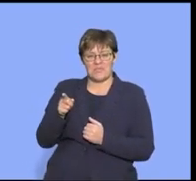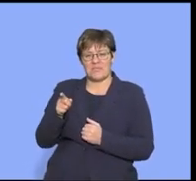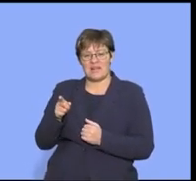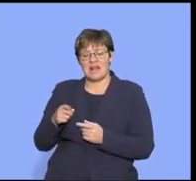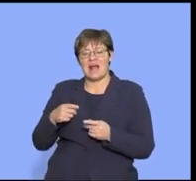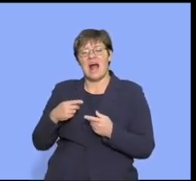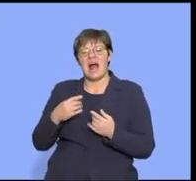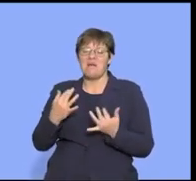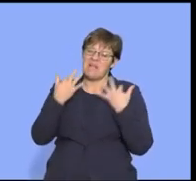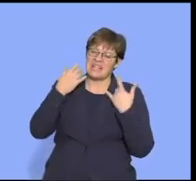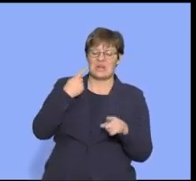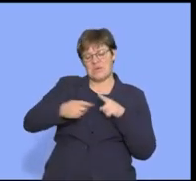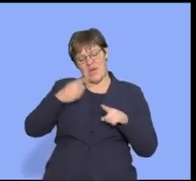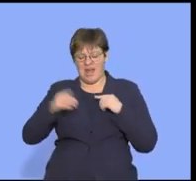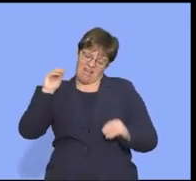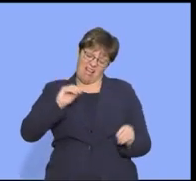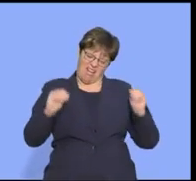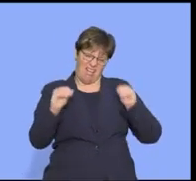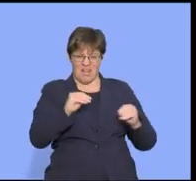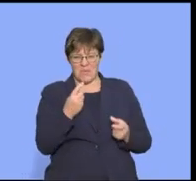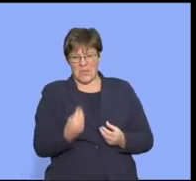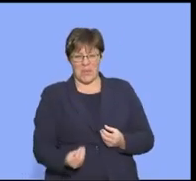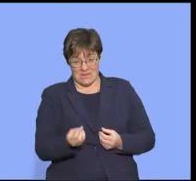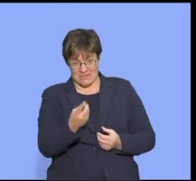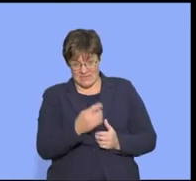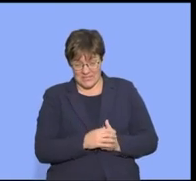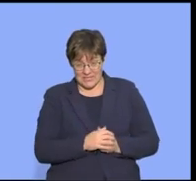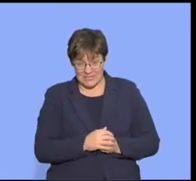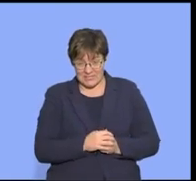these as plastic toys when you were little.